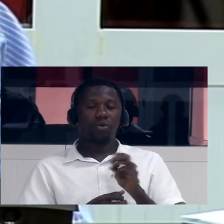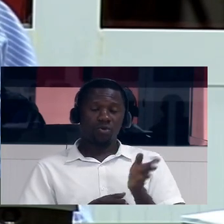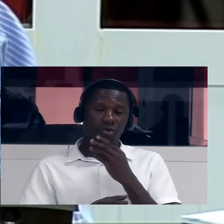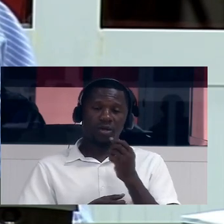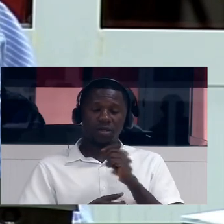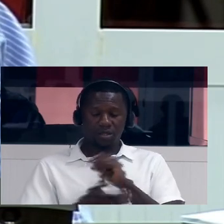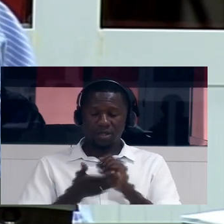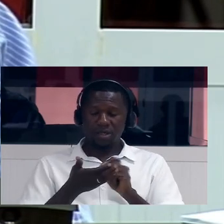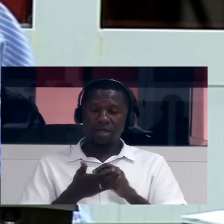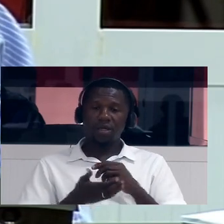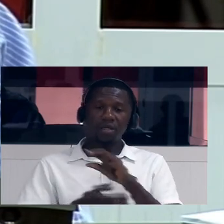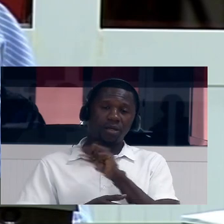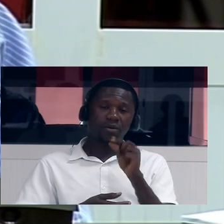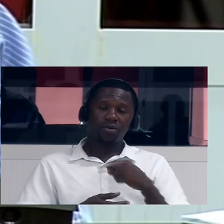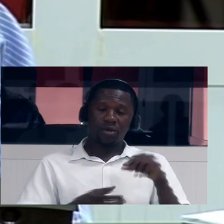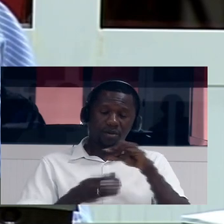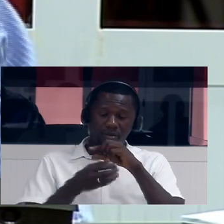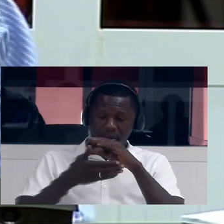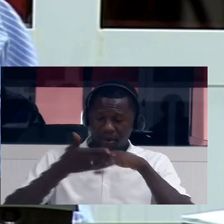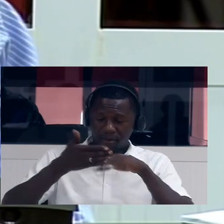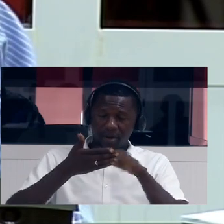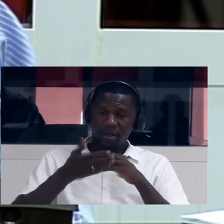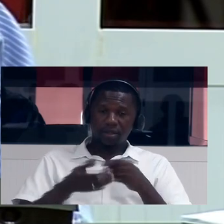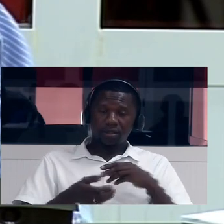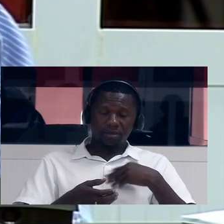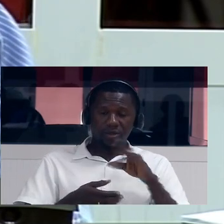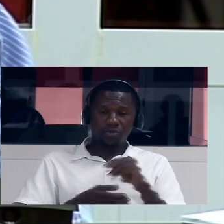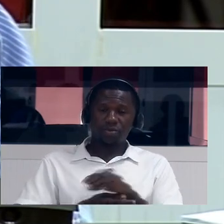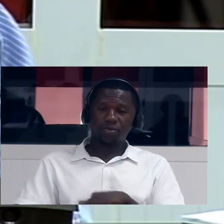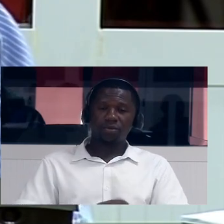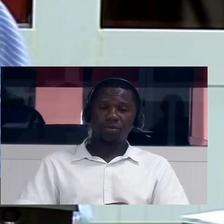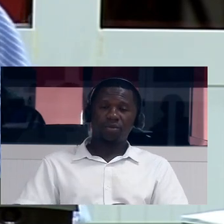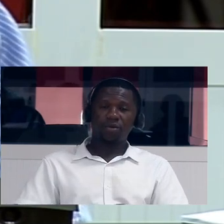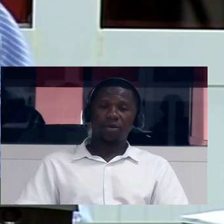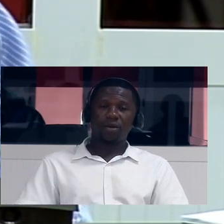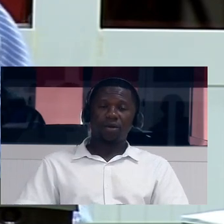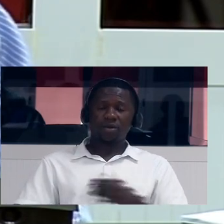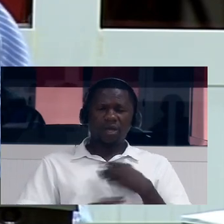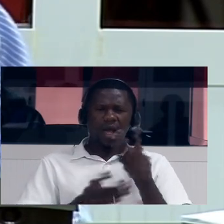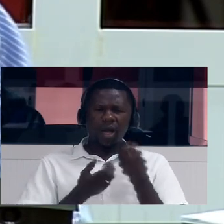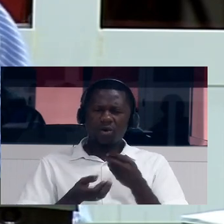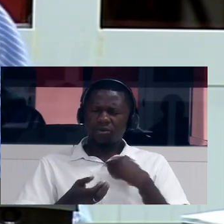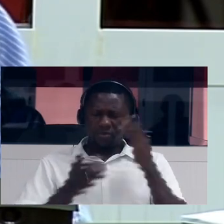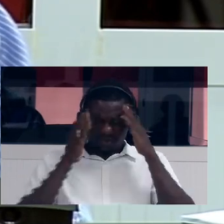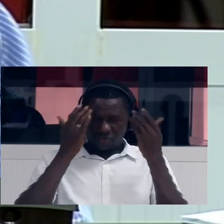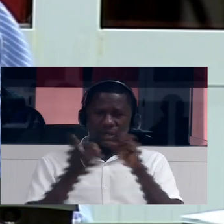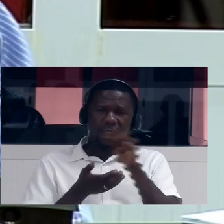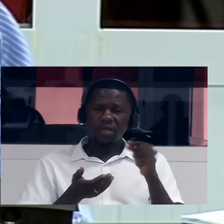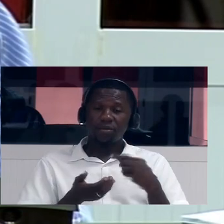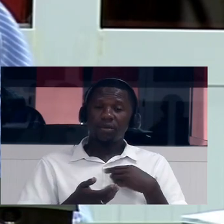names on a piece of paper and send it to me, I will do it." I said, "But if I go and write their names down to you, I don't even know who they are in the first place. I will have to go and